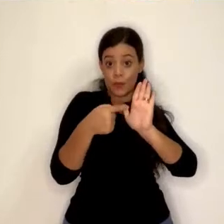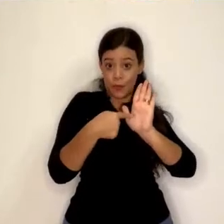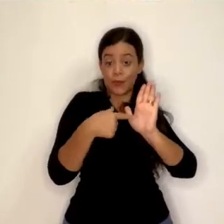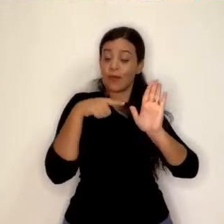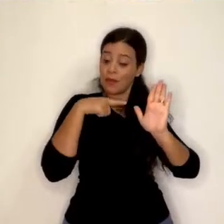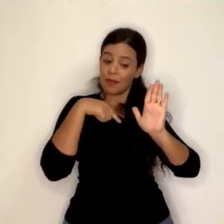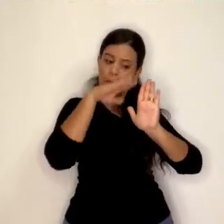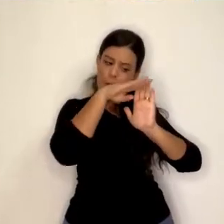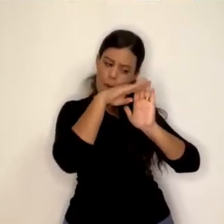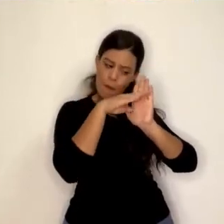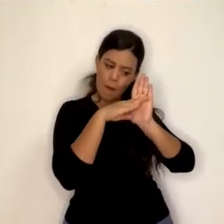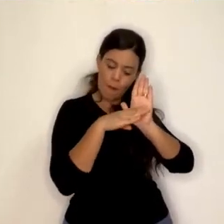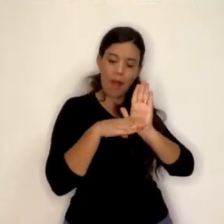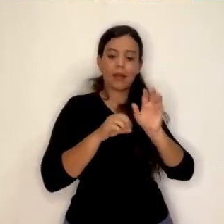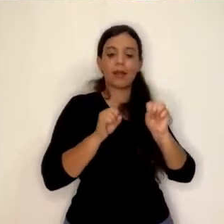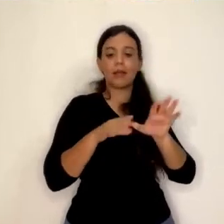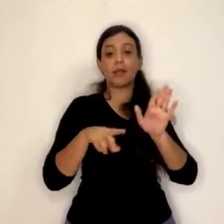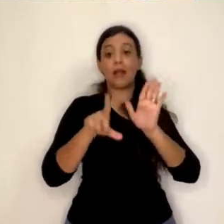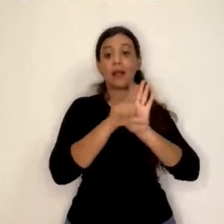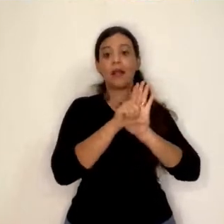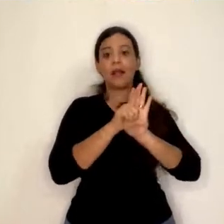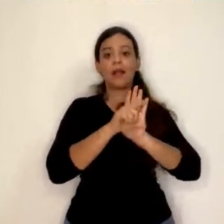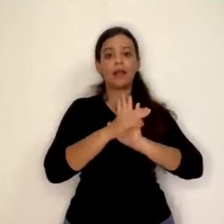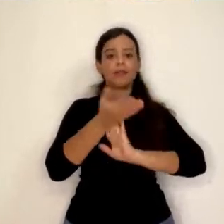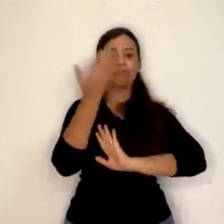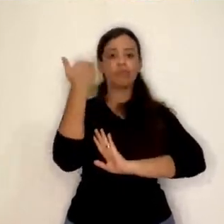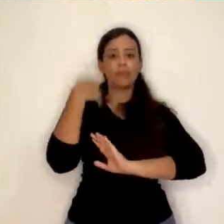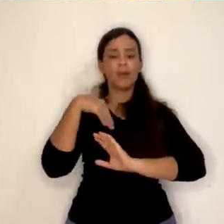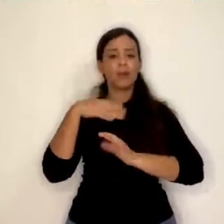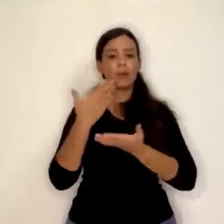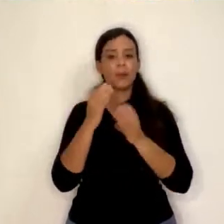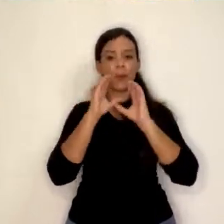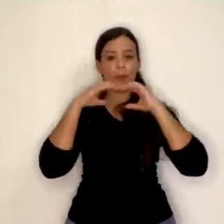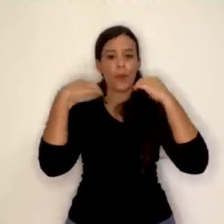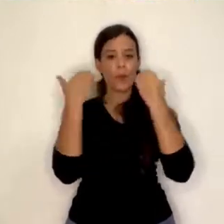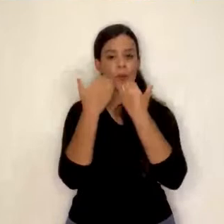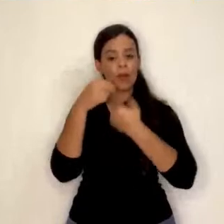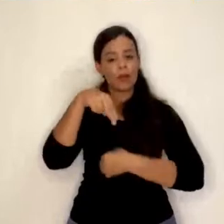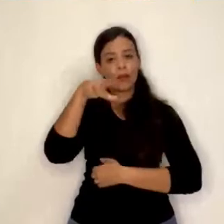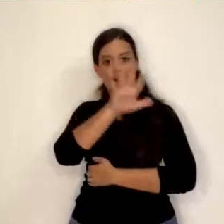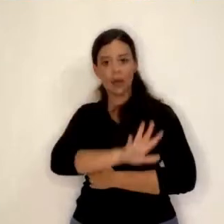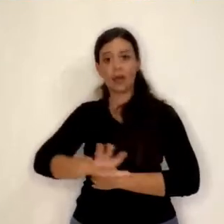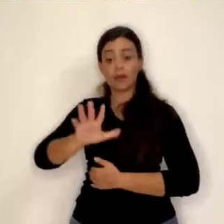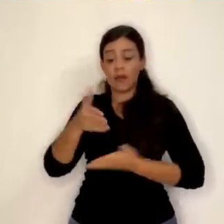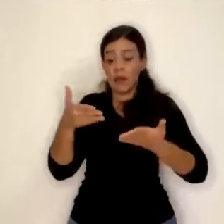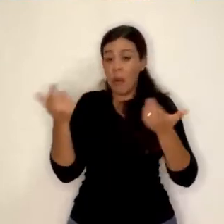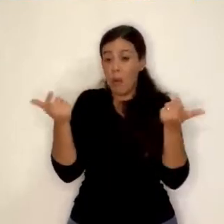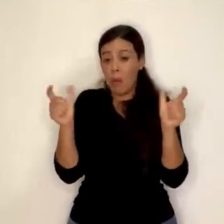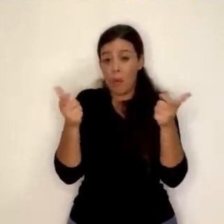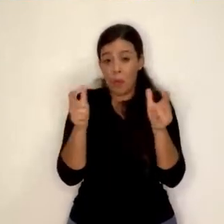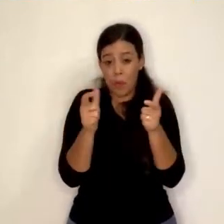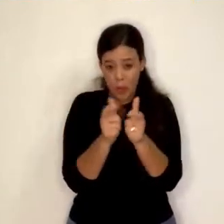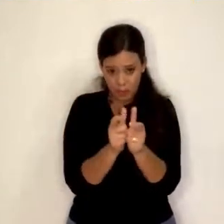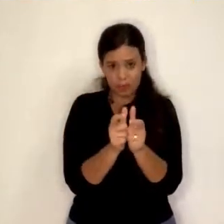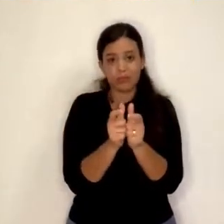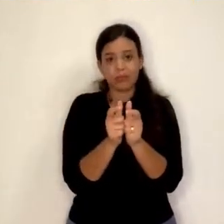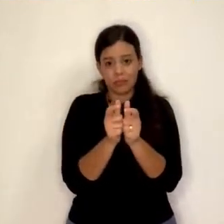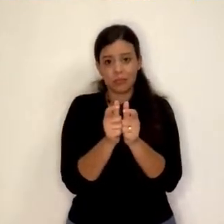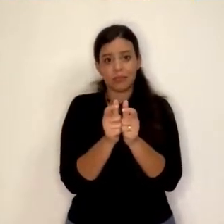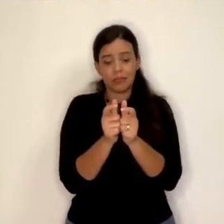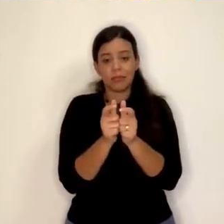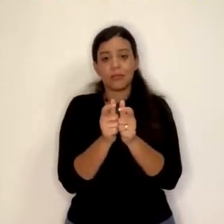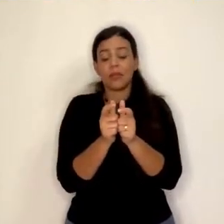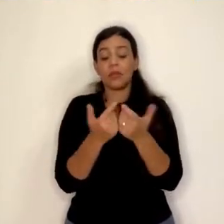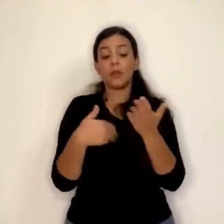intervening in our plan of basic education. This legislation has been approved by this